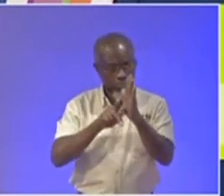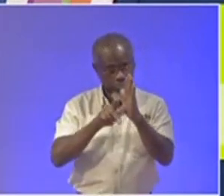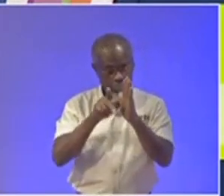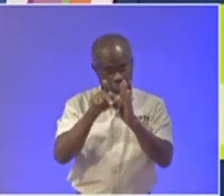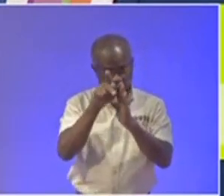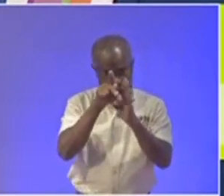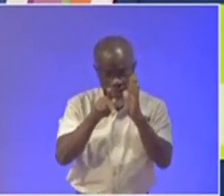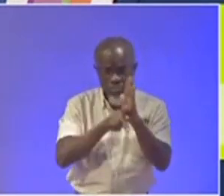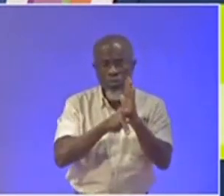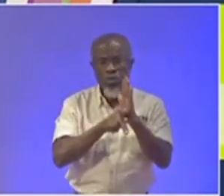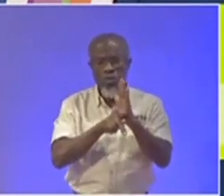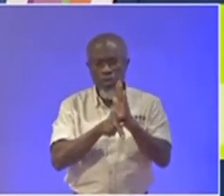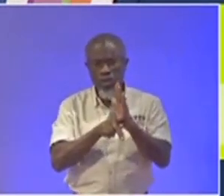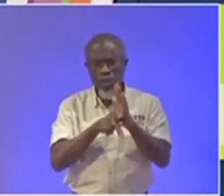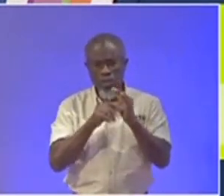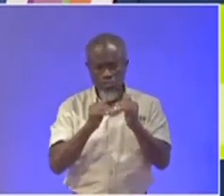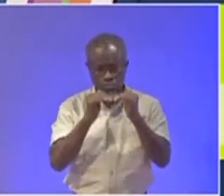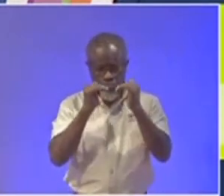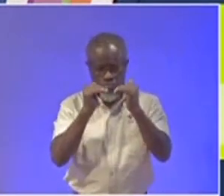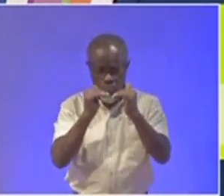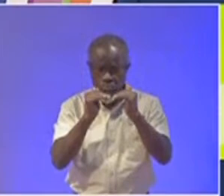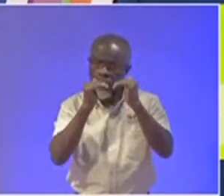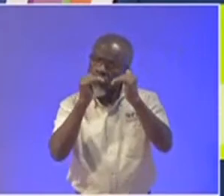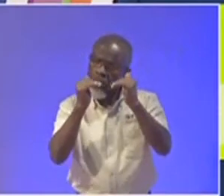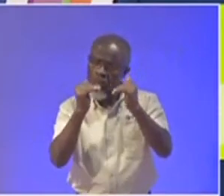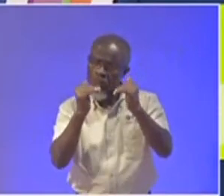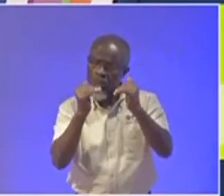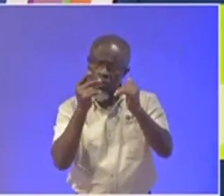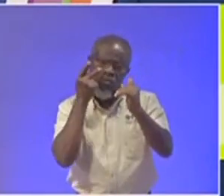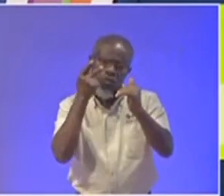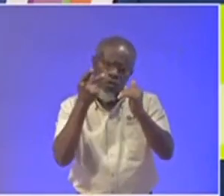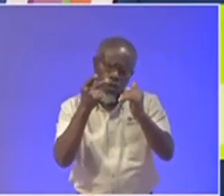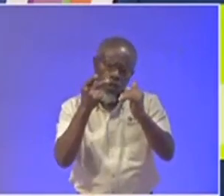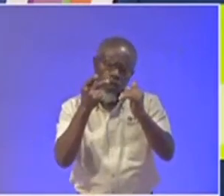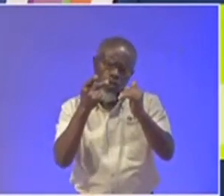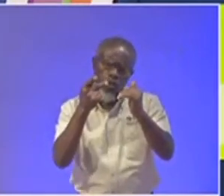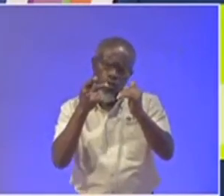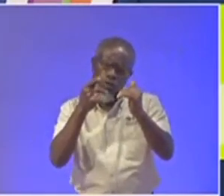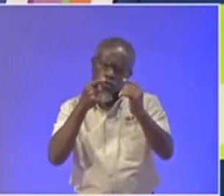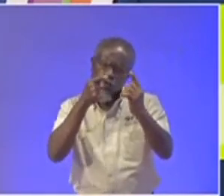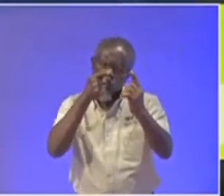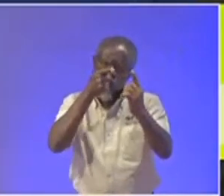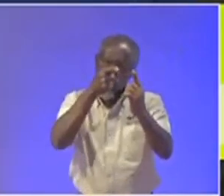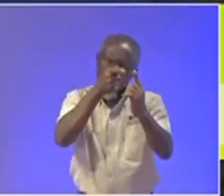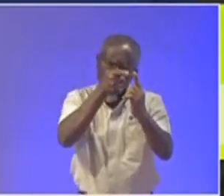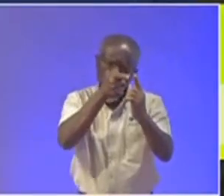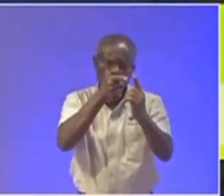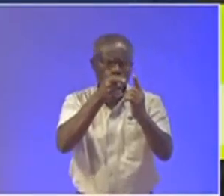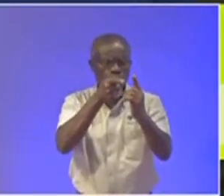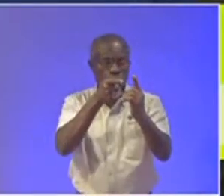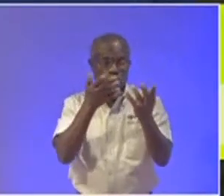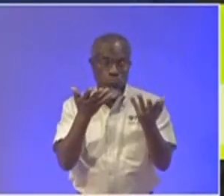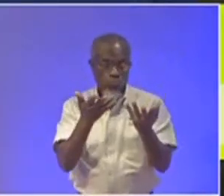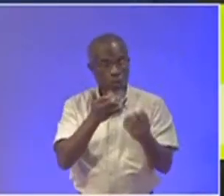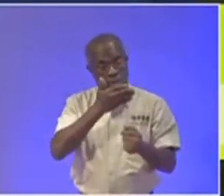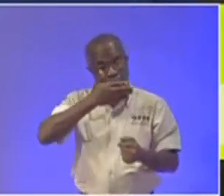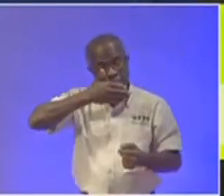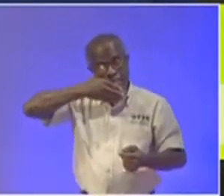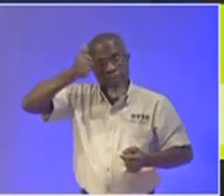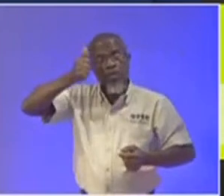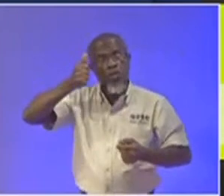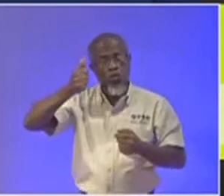of steps towards it and then seeing that set of steps through. Well, the best way would be to have